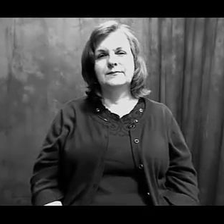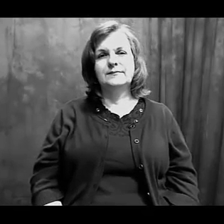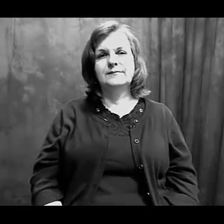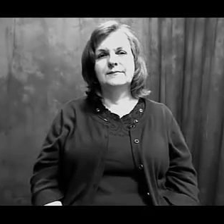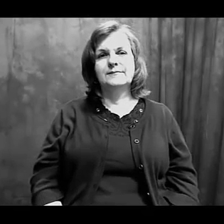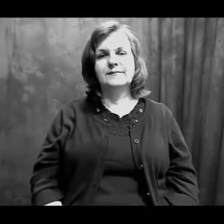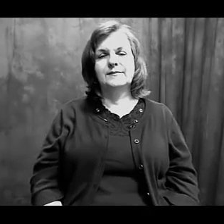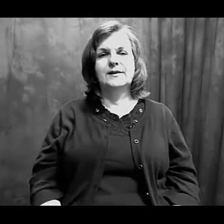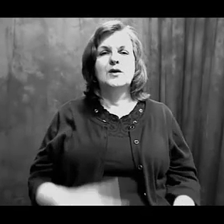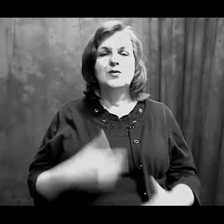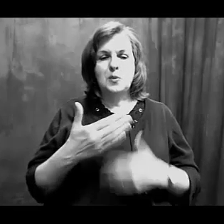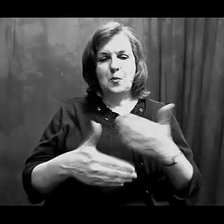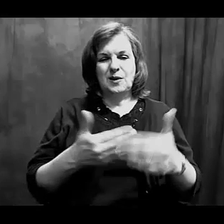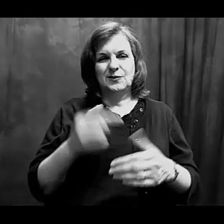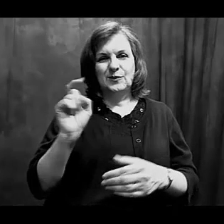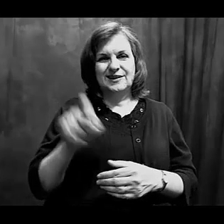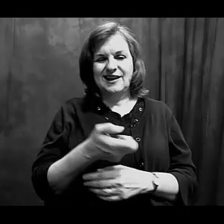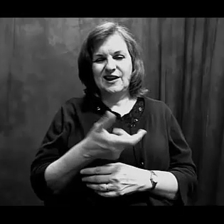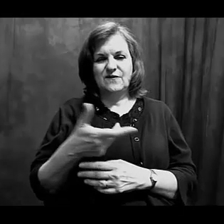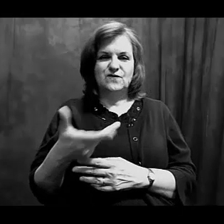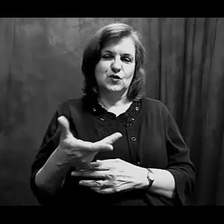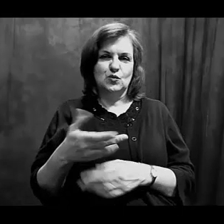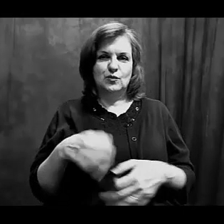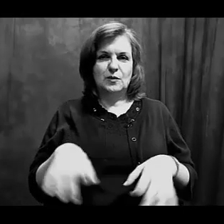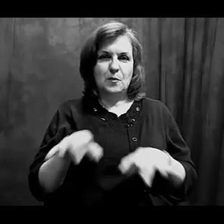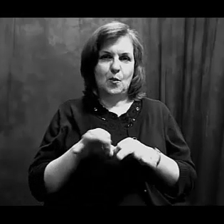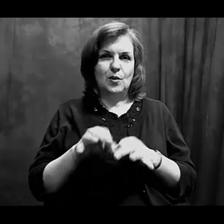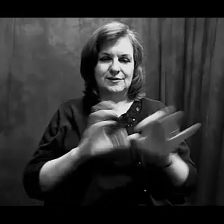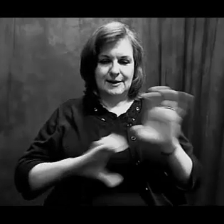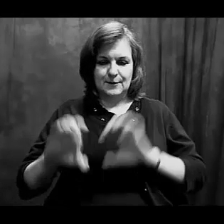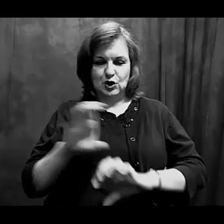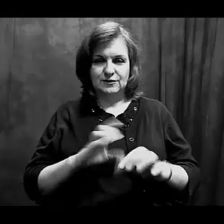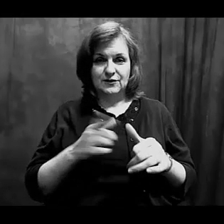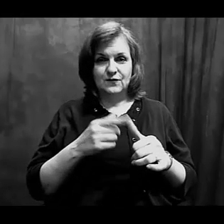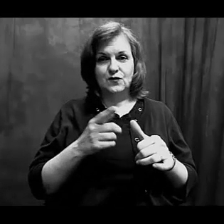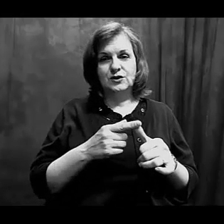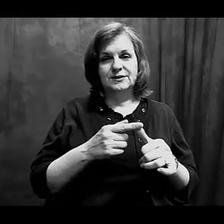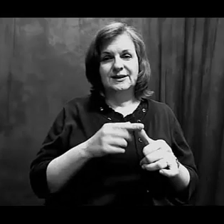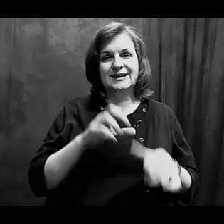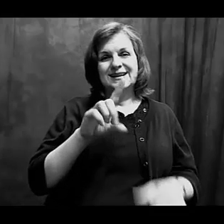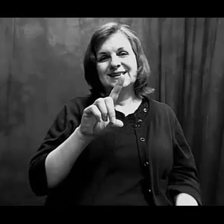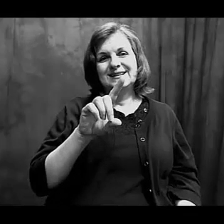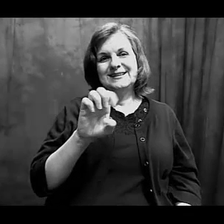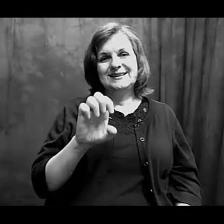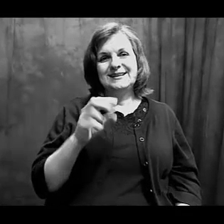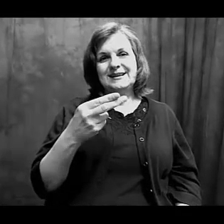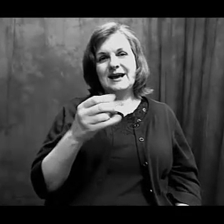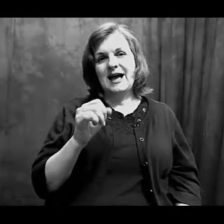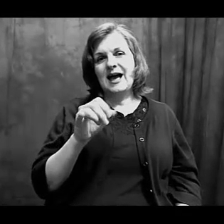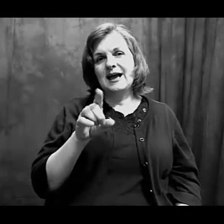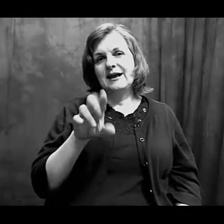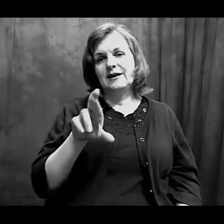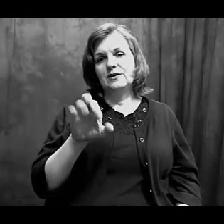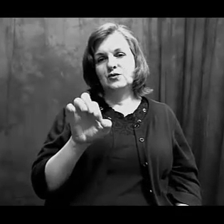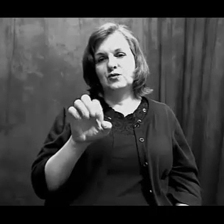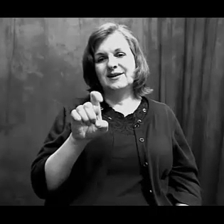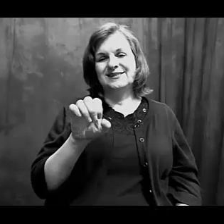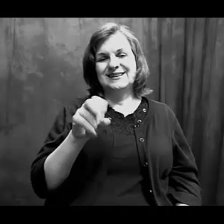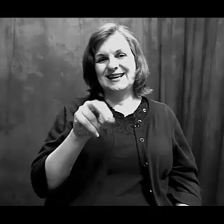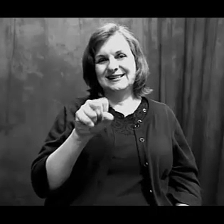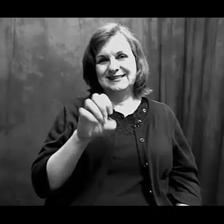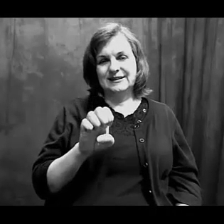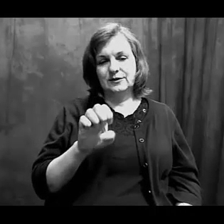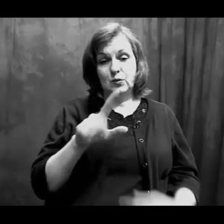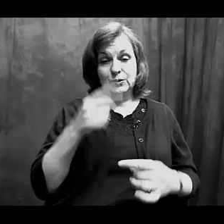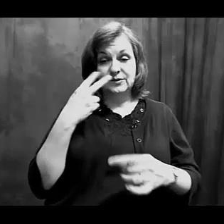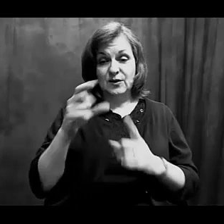So in this process, we need a couple of players in this game. One major player is dehydroxynase.